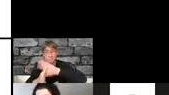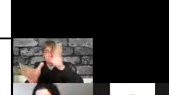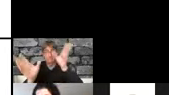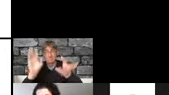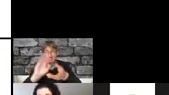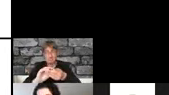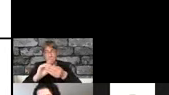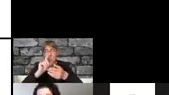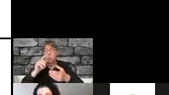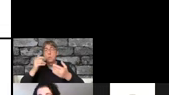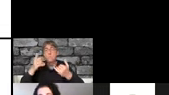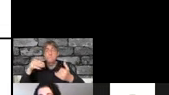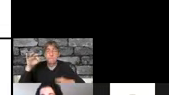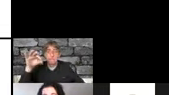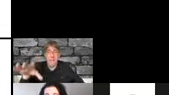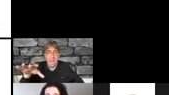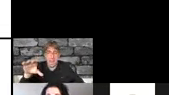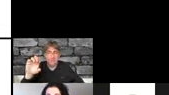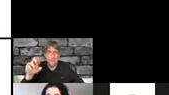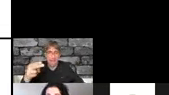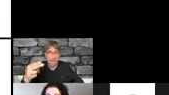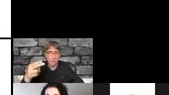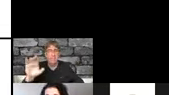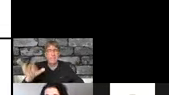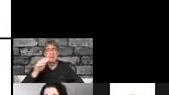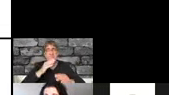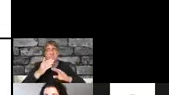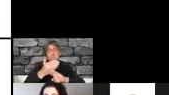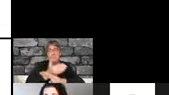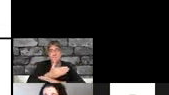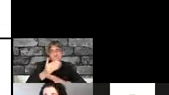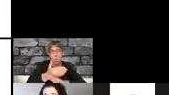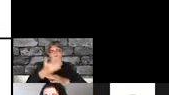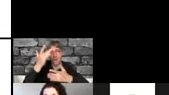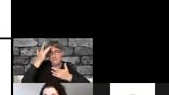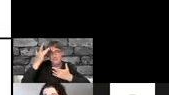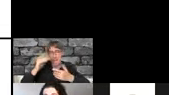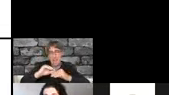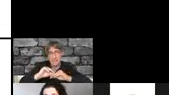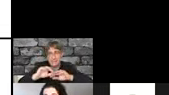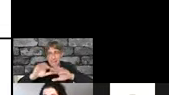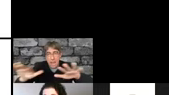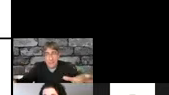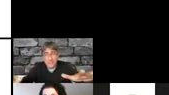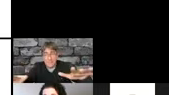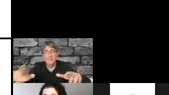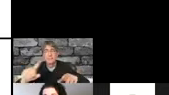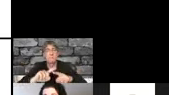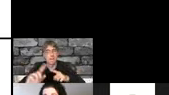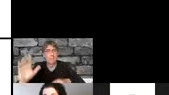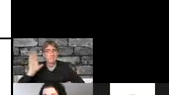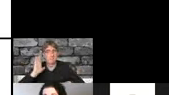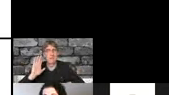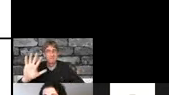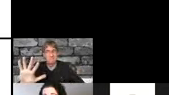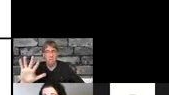are pre-pandemic numbers, but we also know that nearly another 4% use that opportunity in paying in